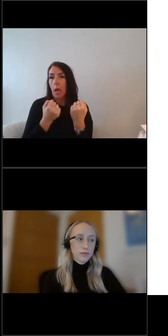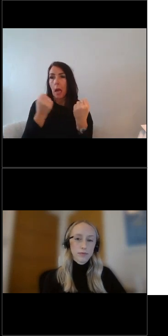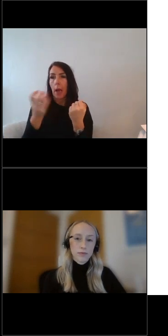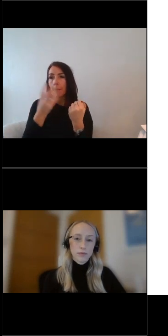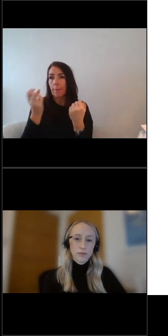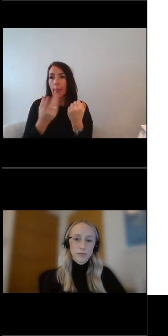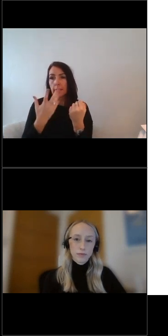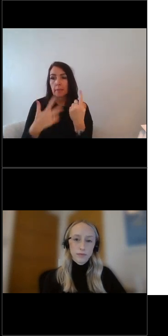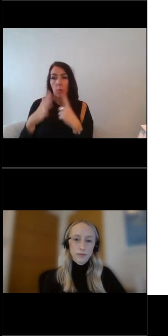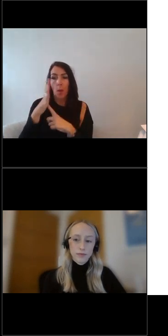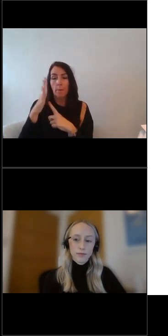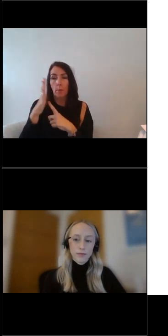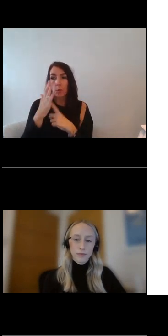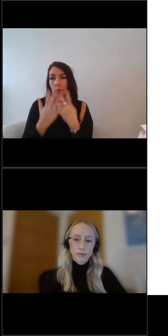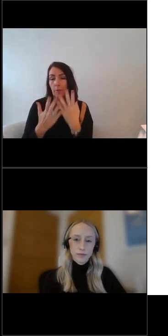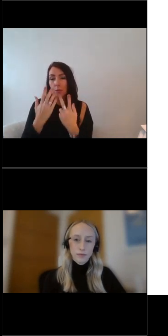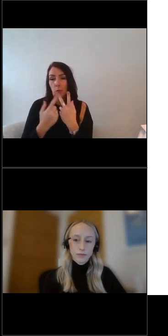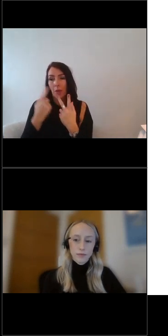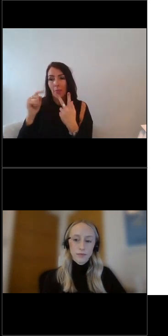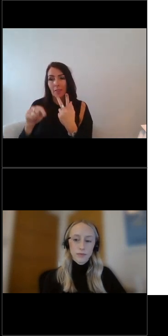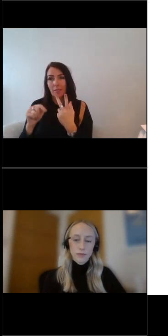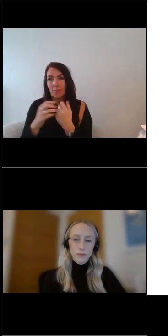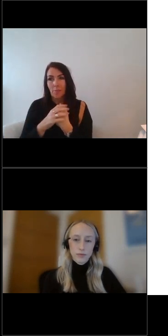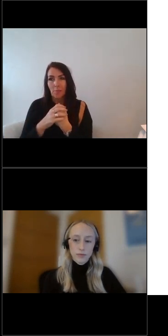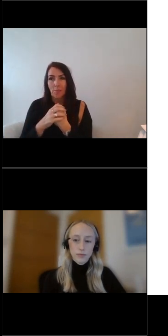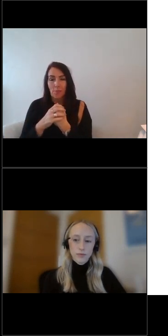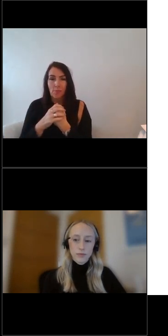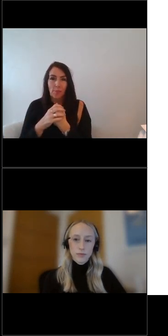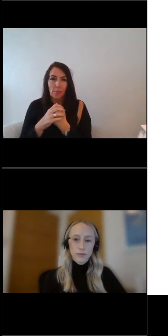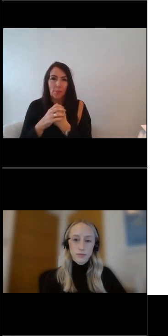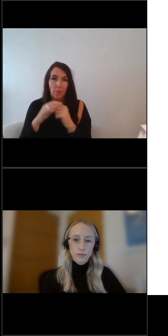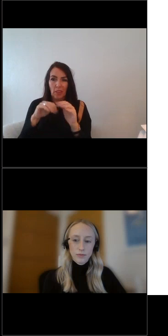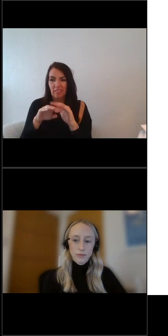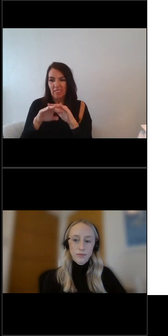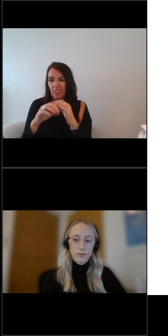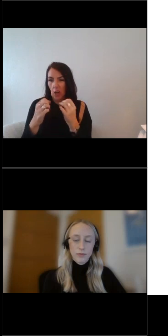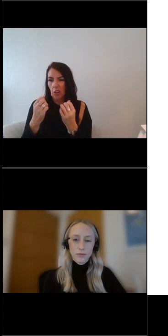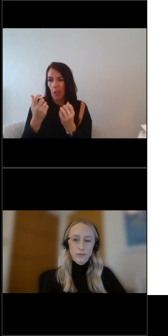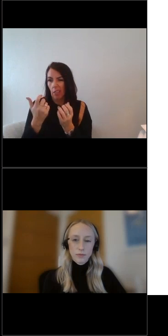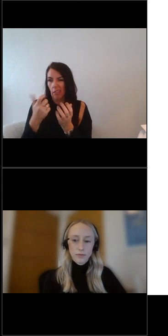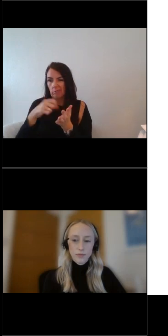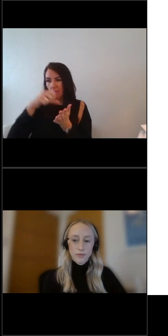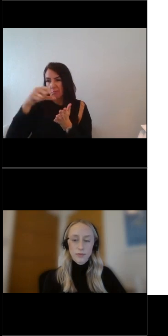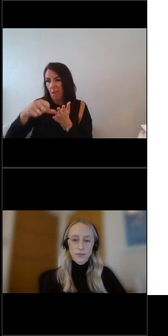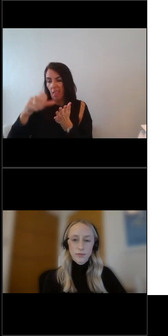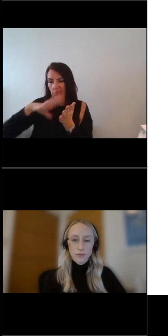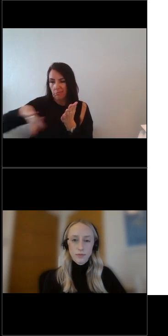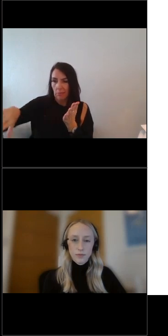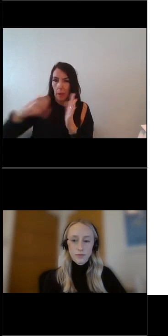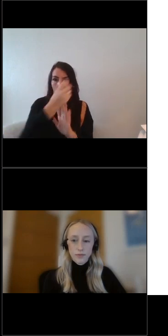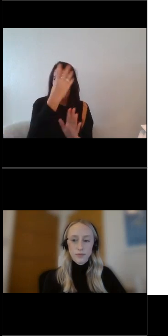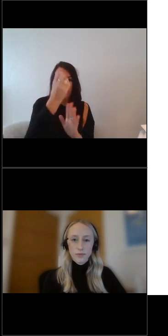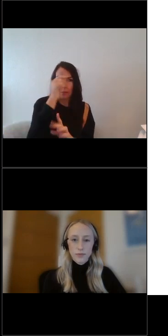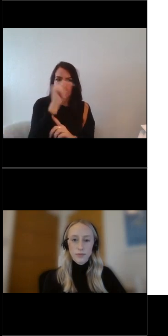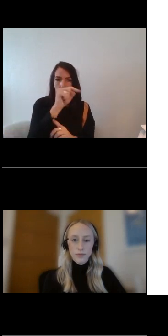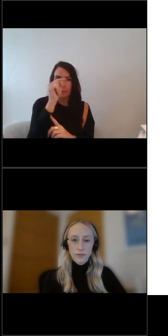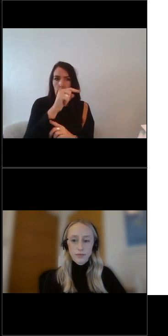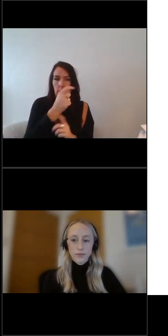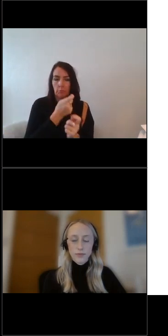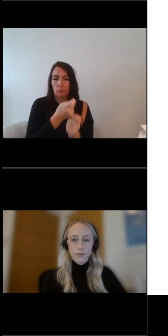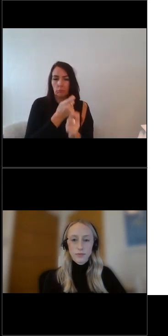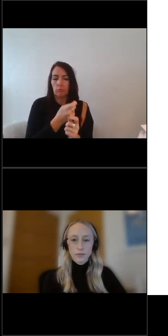important than a van that carries the internal mail, for example. So it's a case of planning and prioritizing it